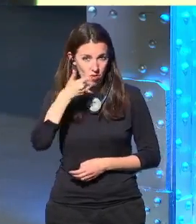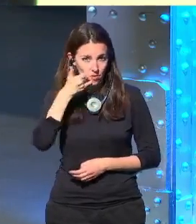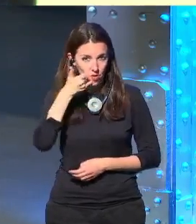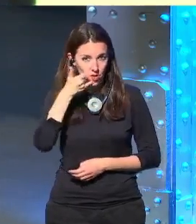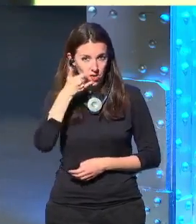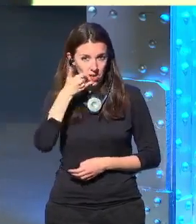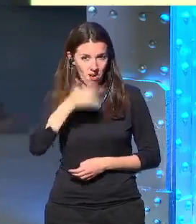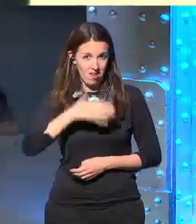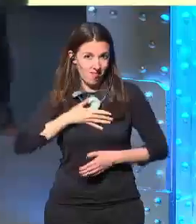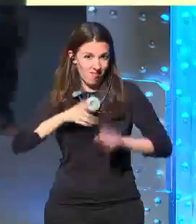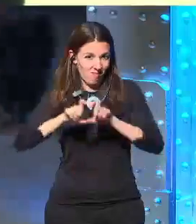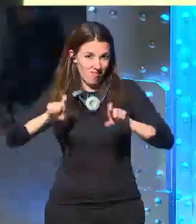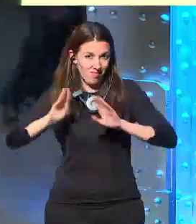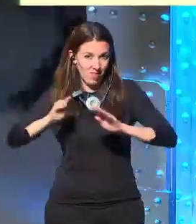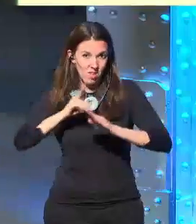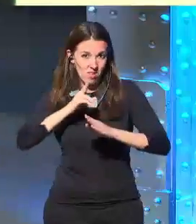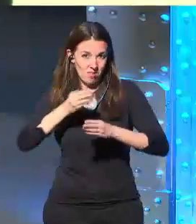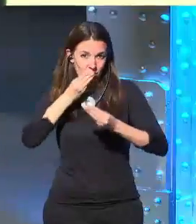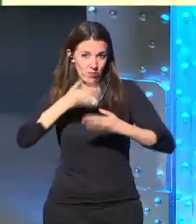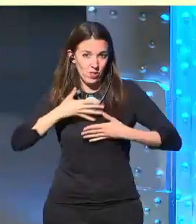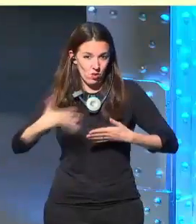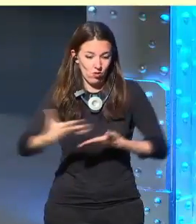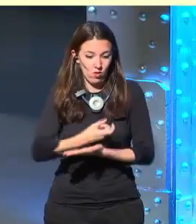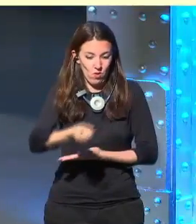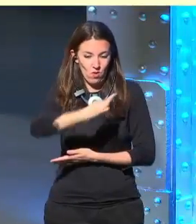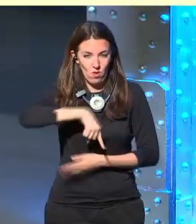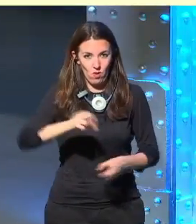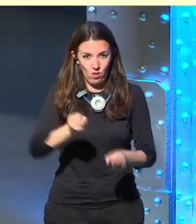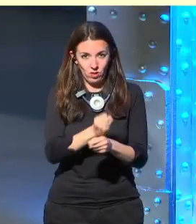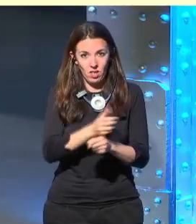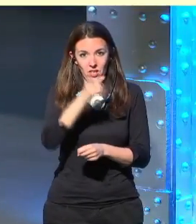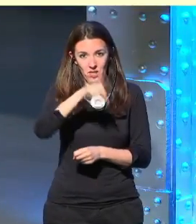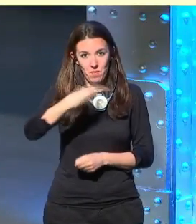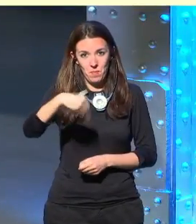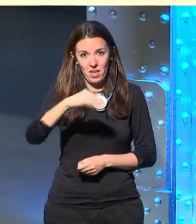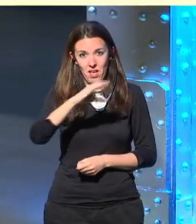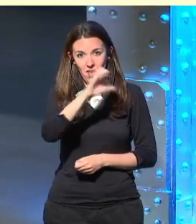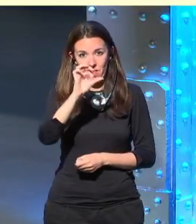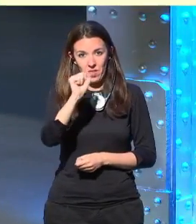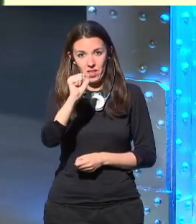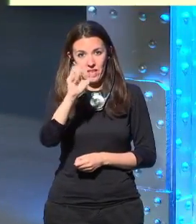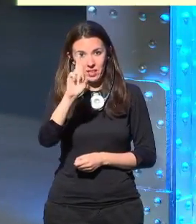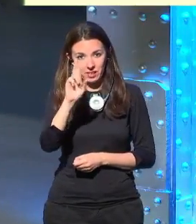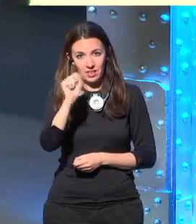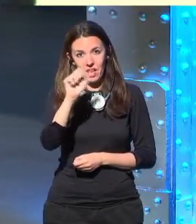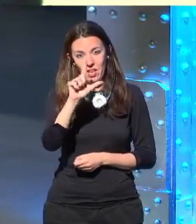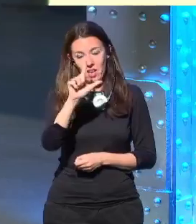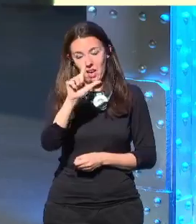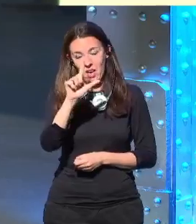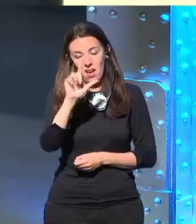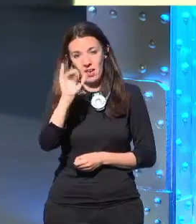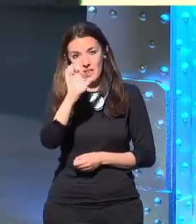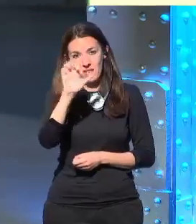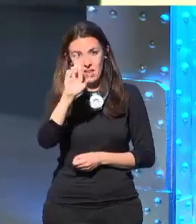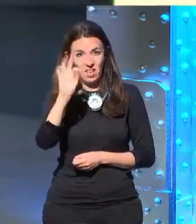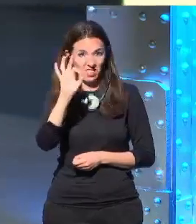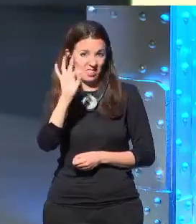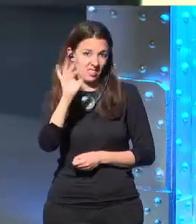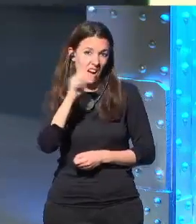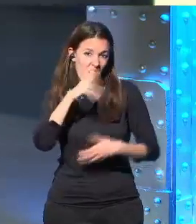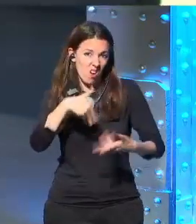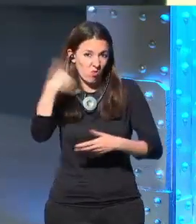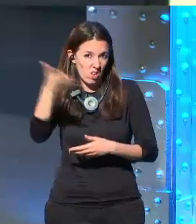of Fundación Telefónica. And on behalf of this foundation and all of us here, and César Alierta, our chairman who